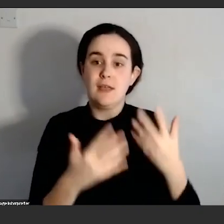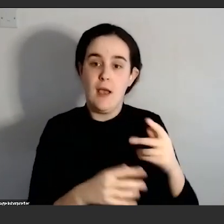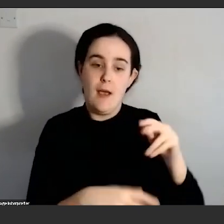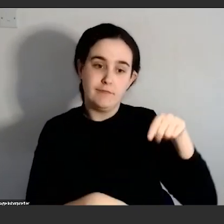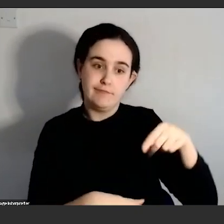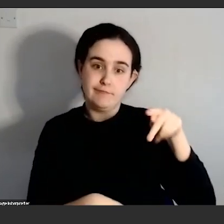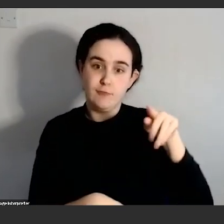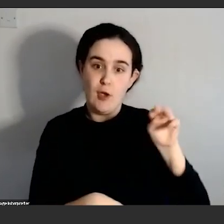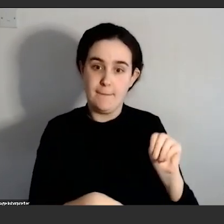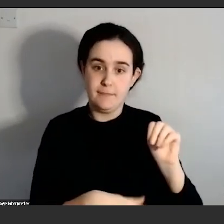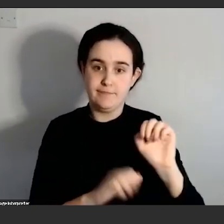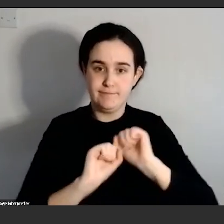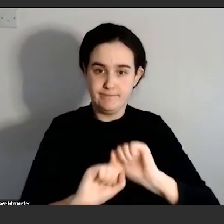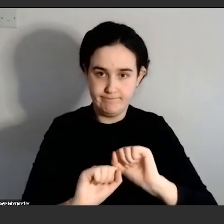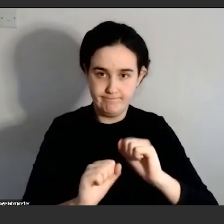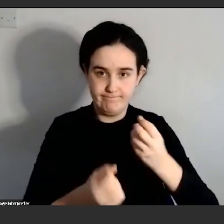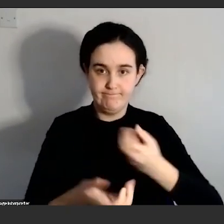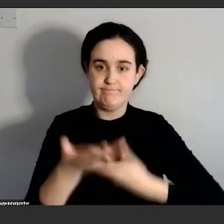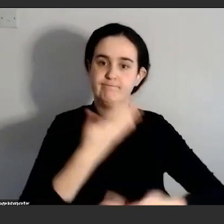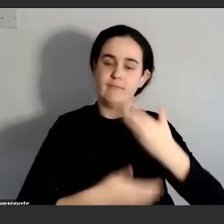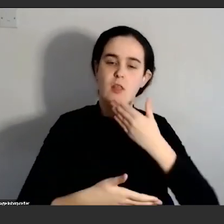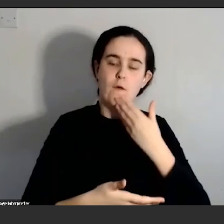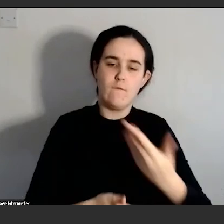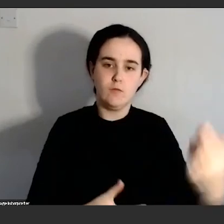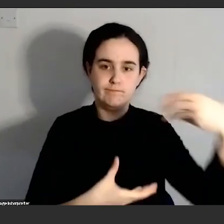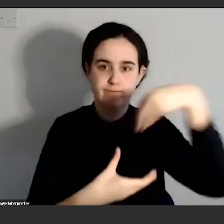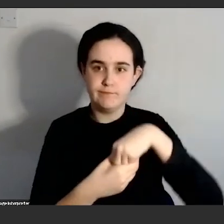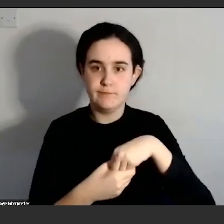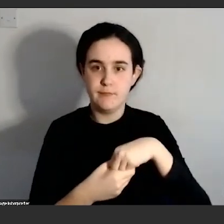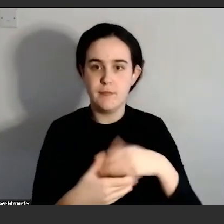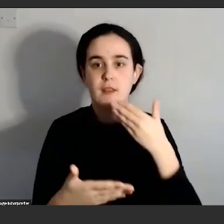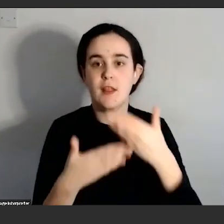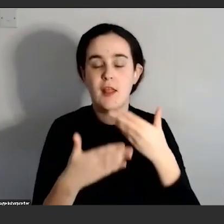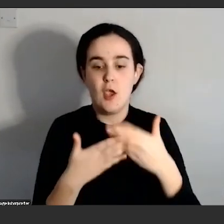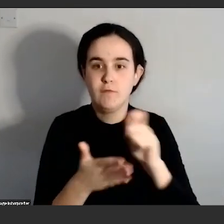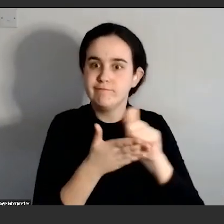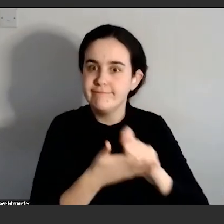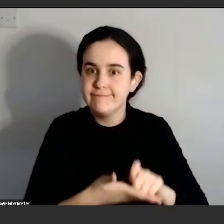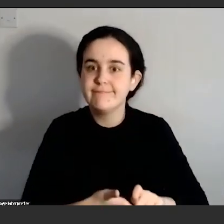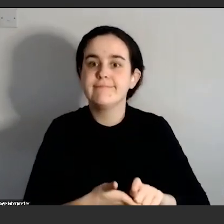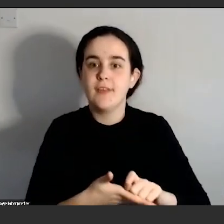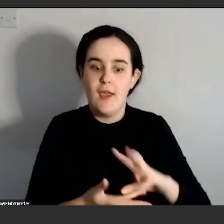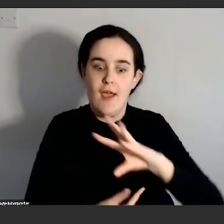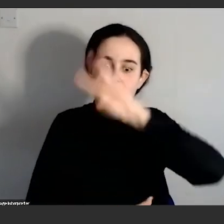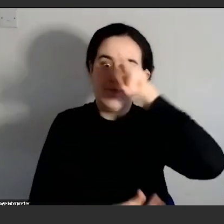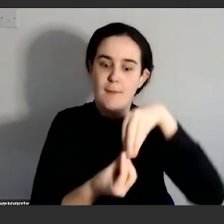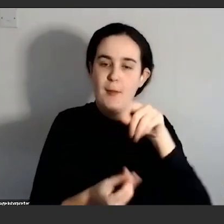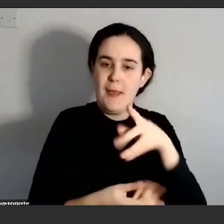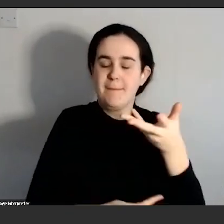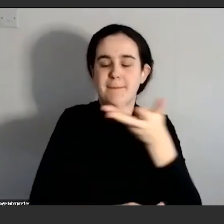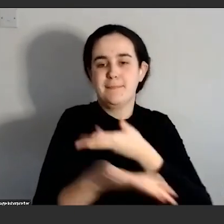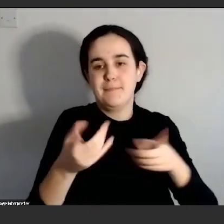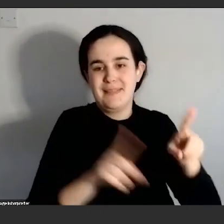Akufo-Addo, whose passion for boldly confronting all facets of inequalities motivated Ghana